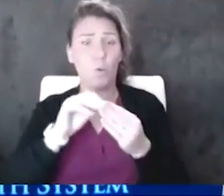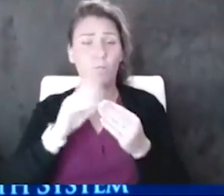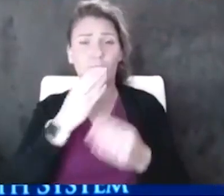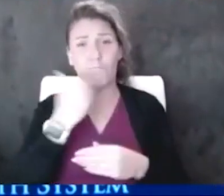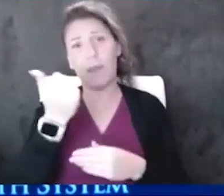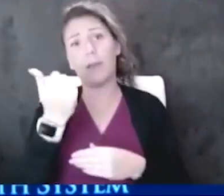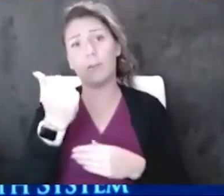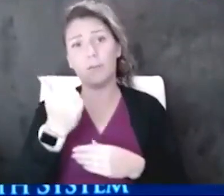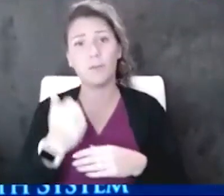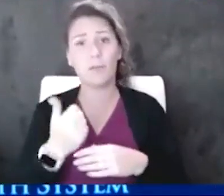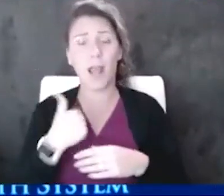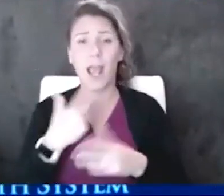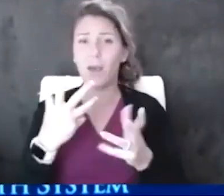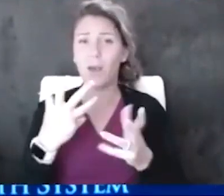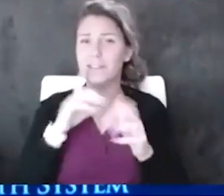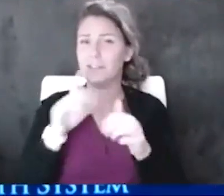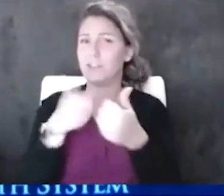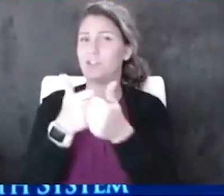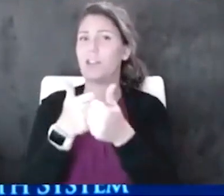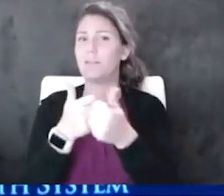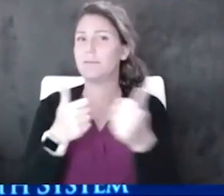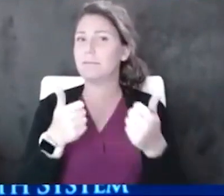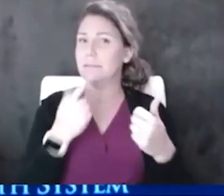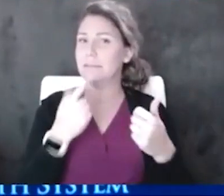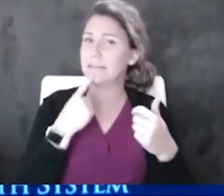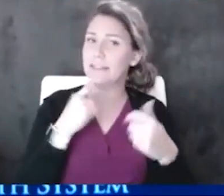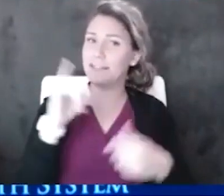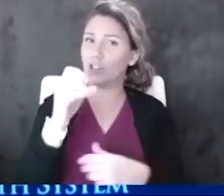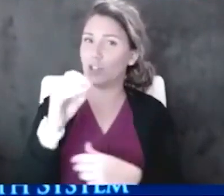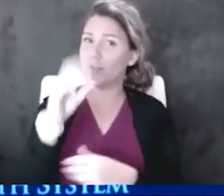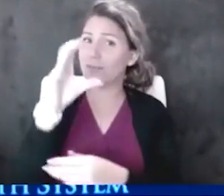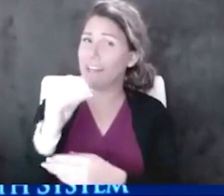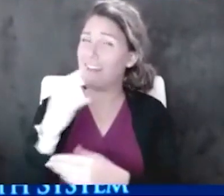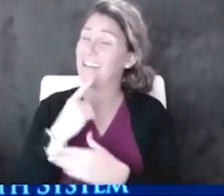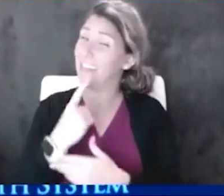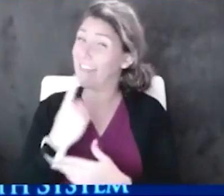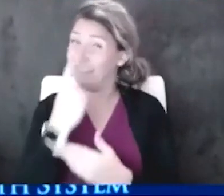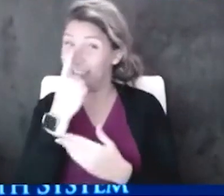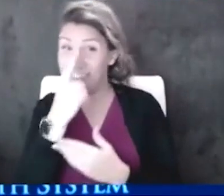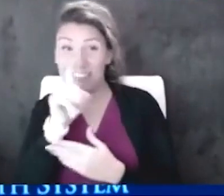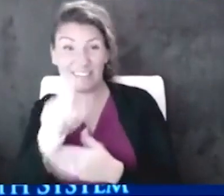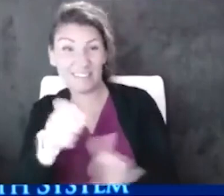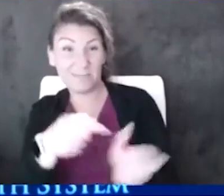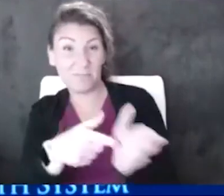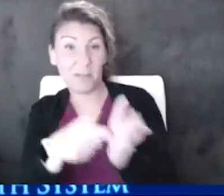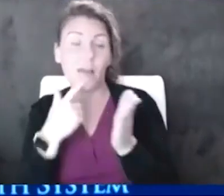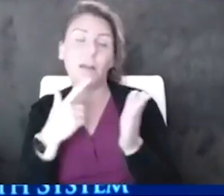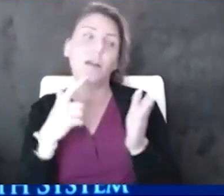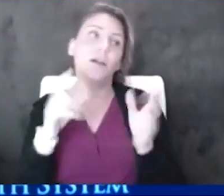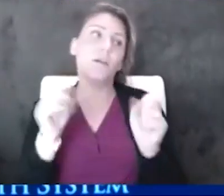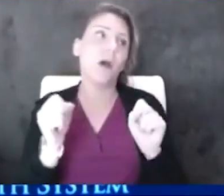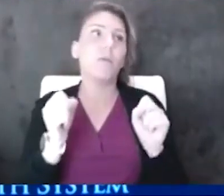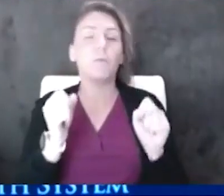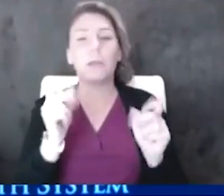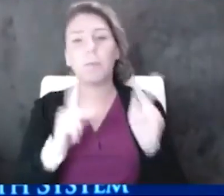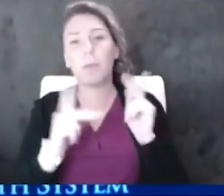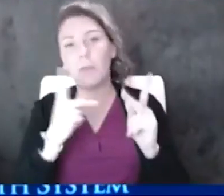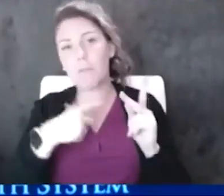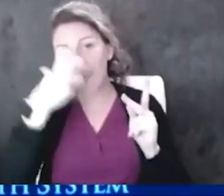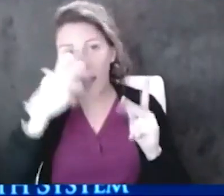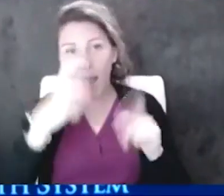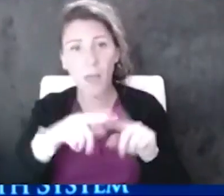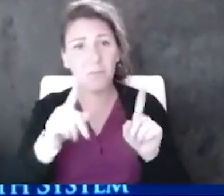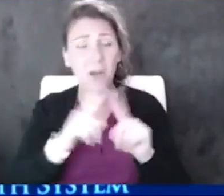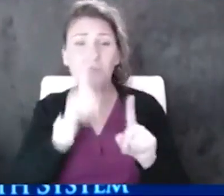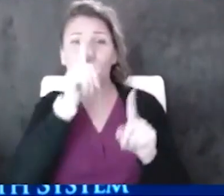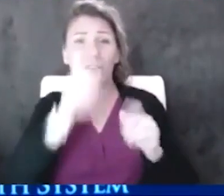just challenge and say, I think Johnson County needs to have a mask mandate. I'm sorry, I'll probably make some people mad. But the reality is the reality. If you want to get this under